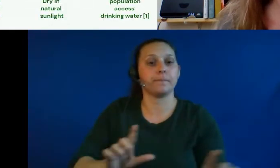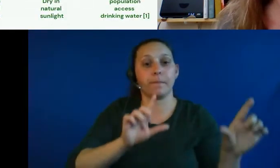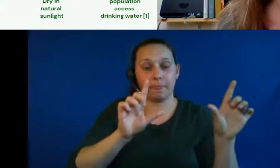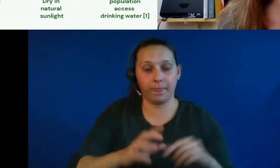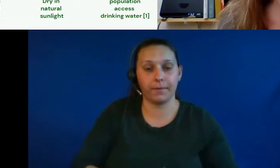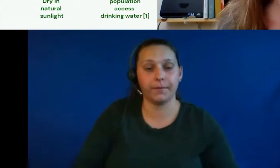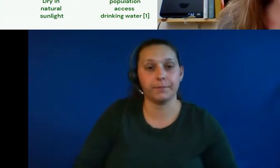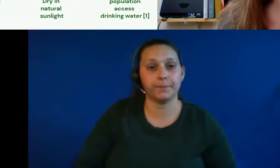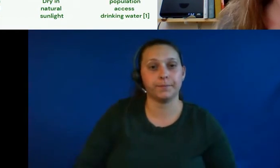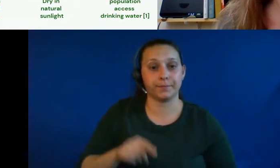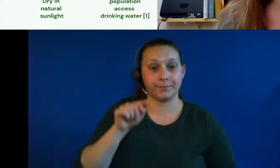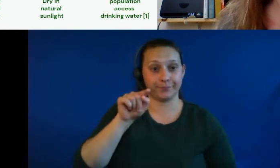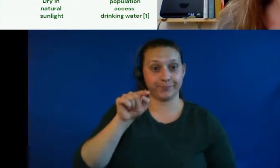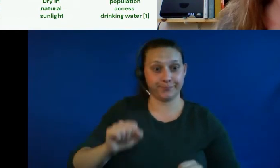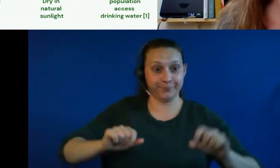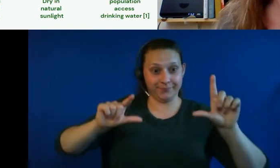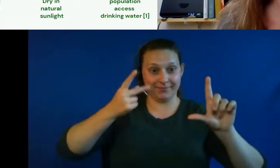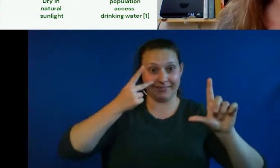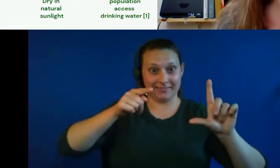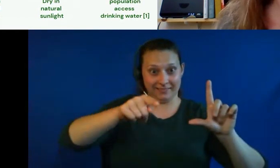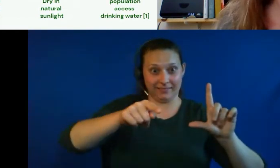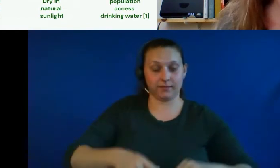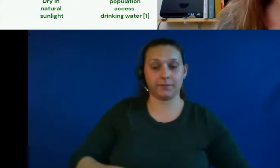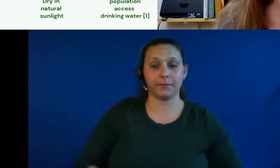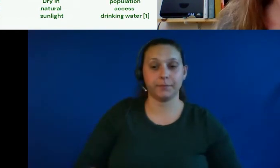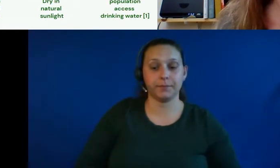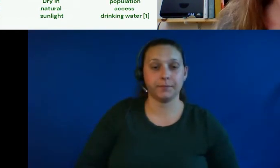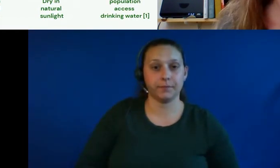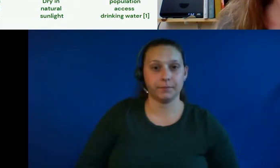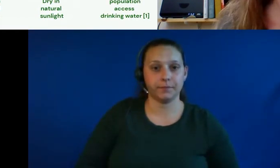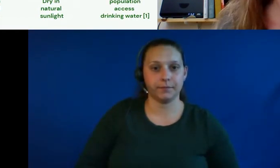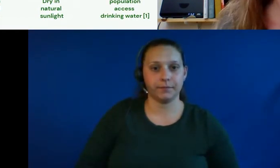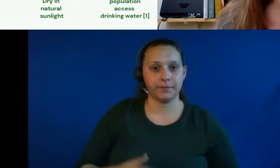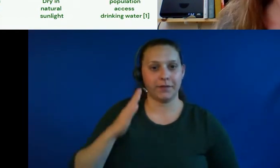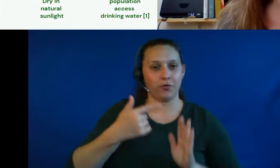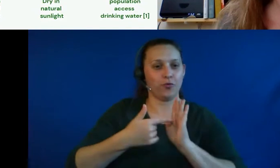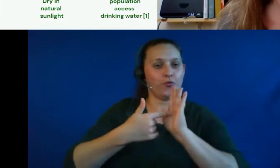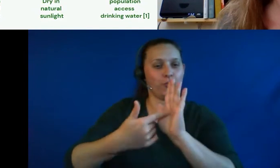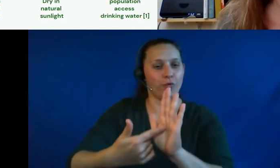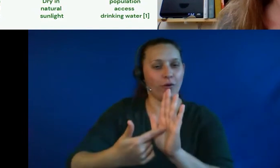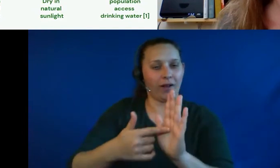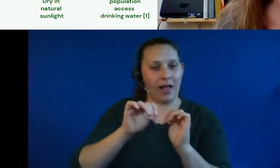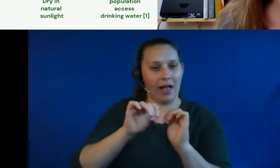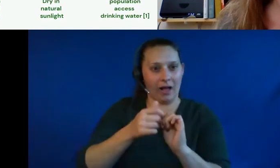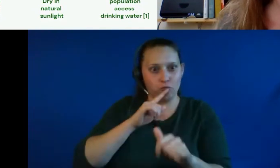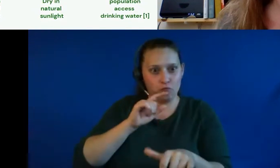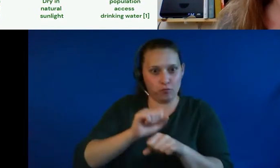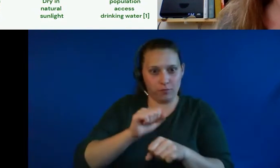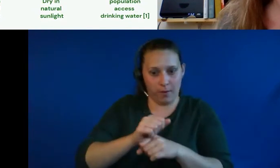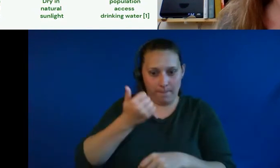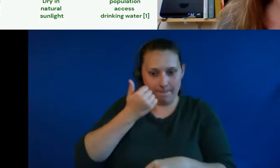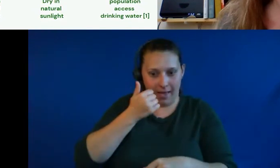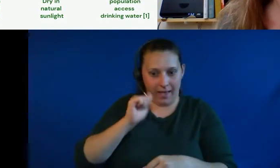On this next slide, I'm trying to show you how to actually wash a reusable pad.